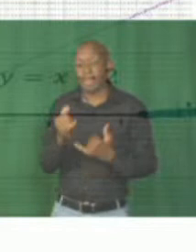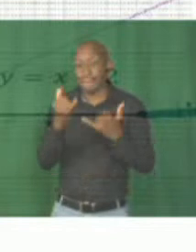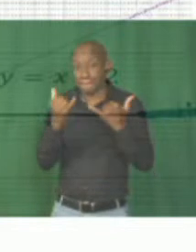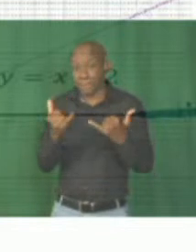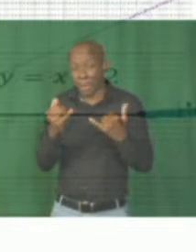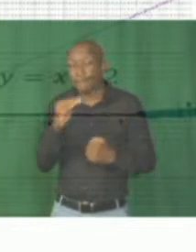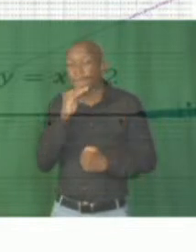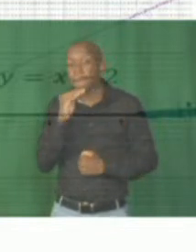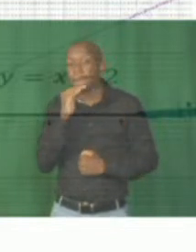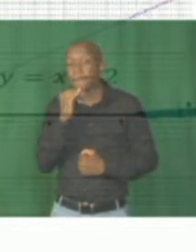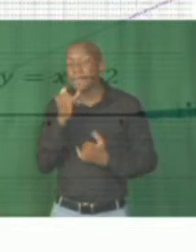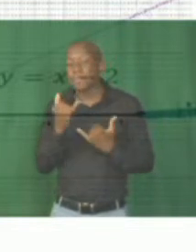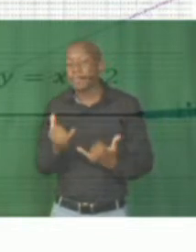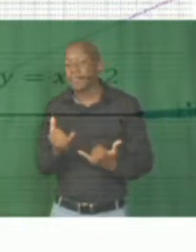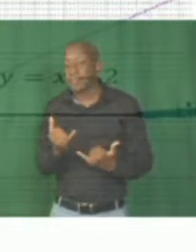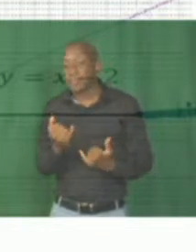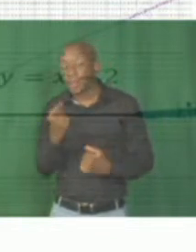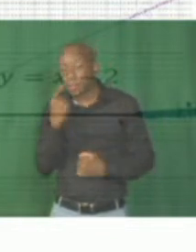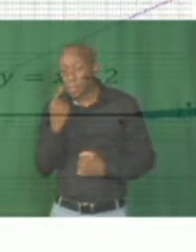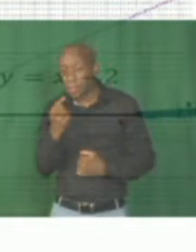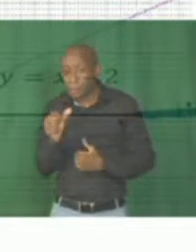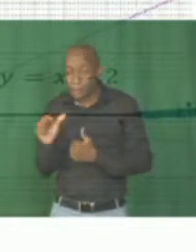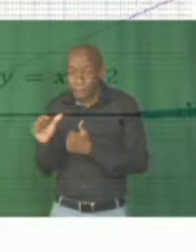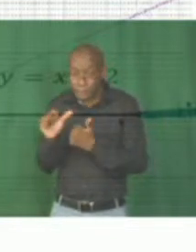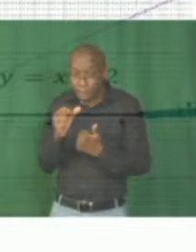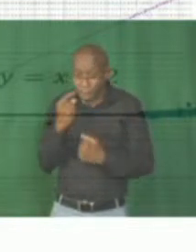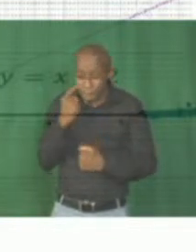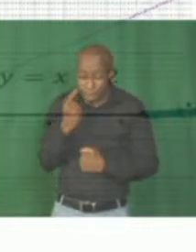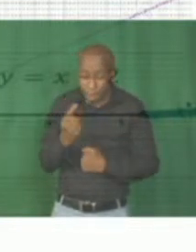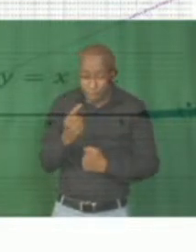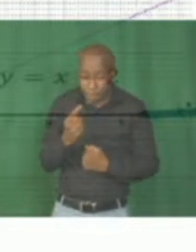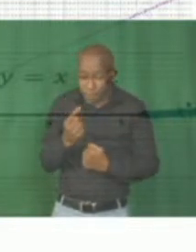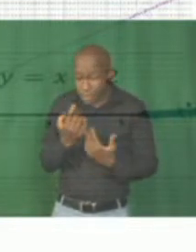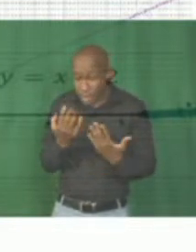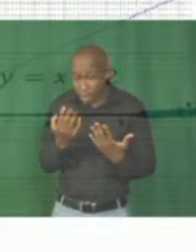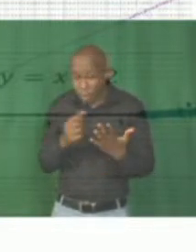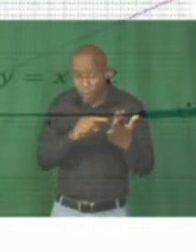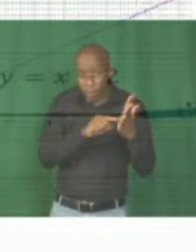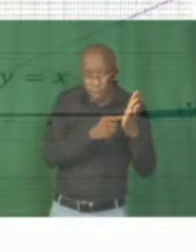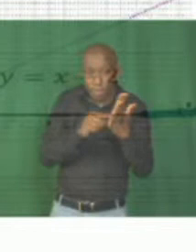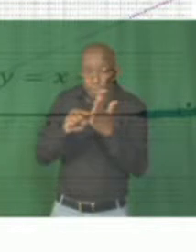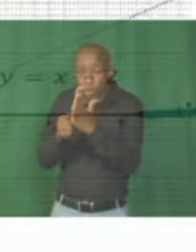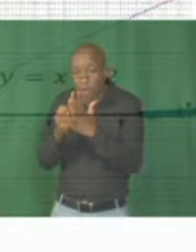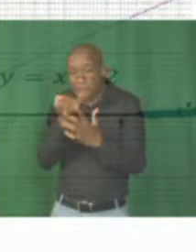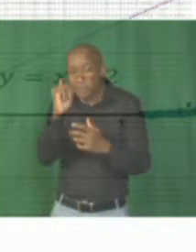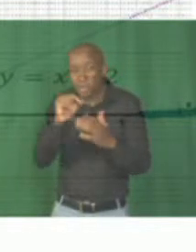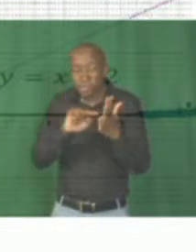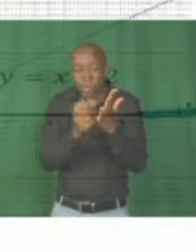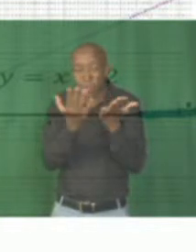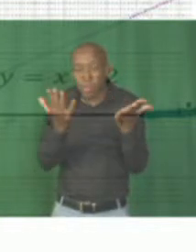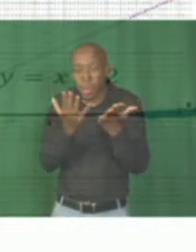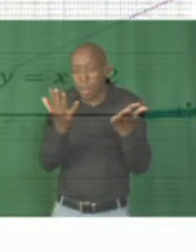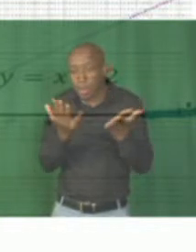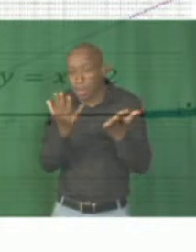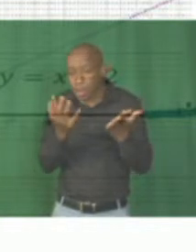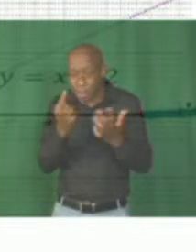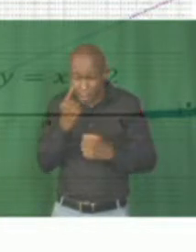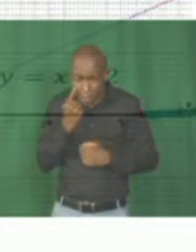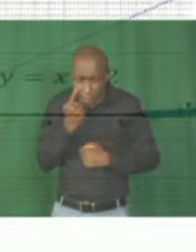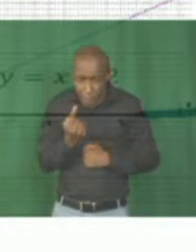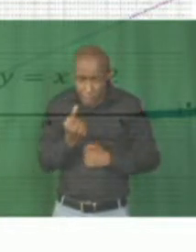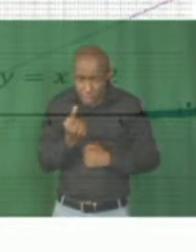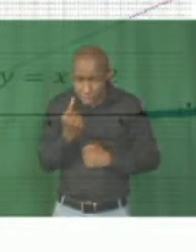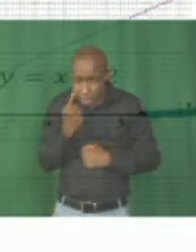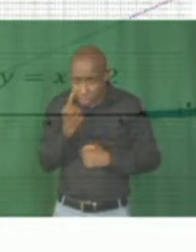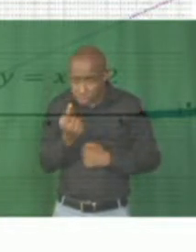now it means, therefore, now you go to the points where the two graphs intersect. The first point there that we can take is